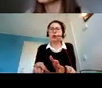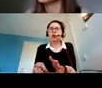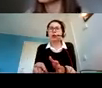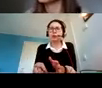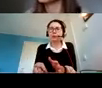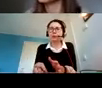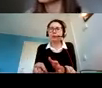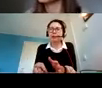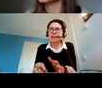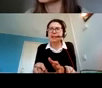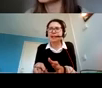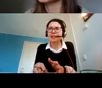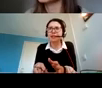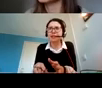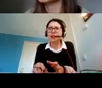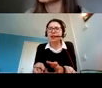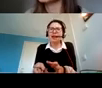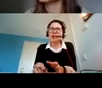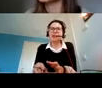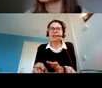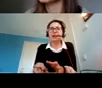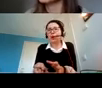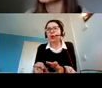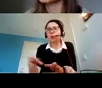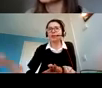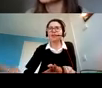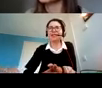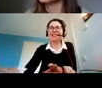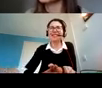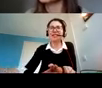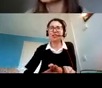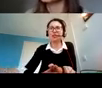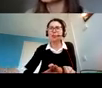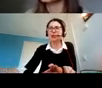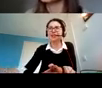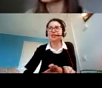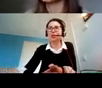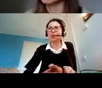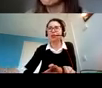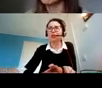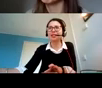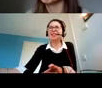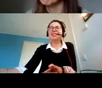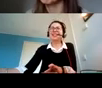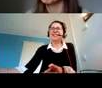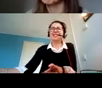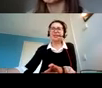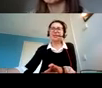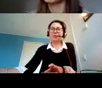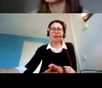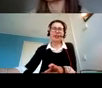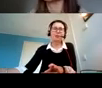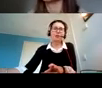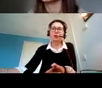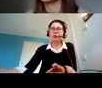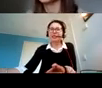also detail later. And we hope that the Italian authorities will listen to your call.